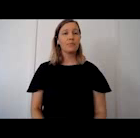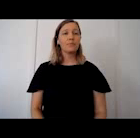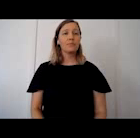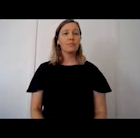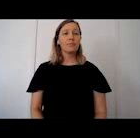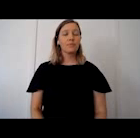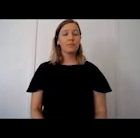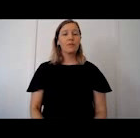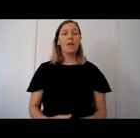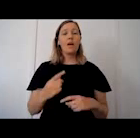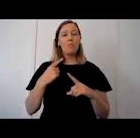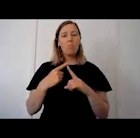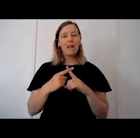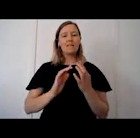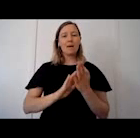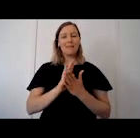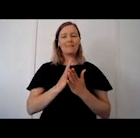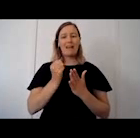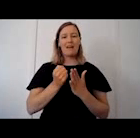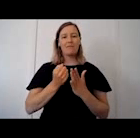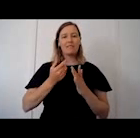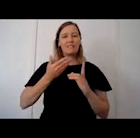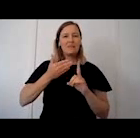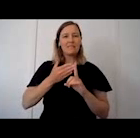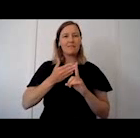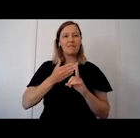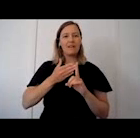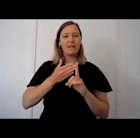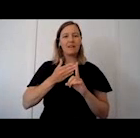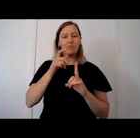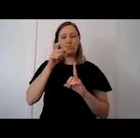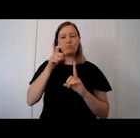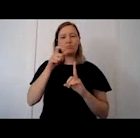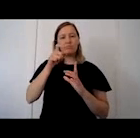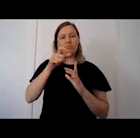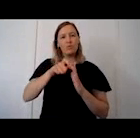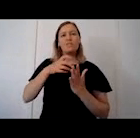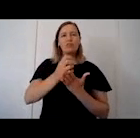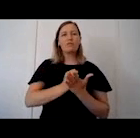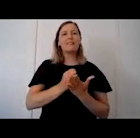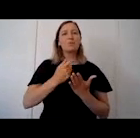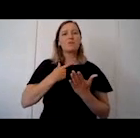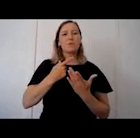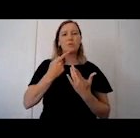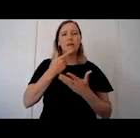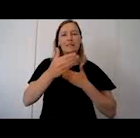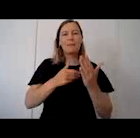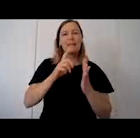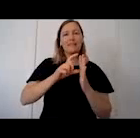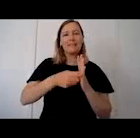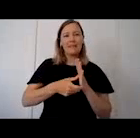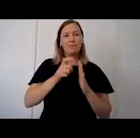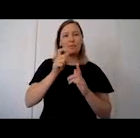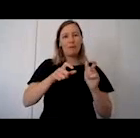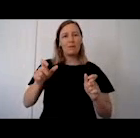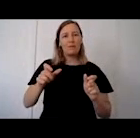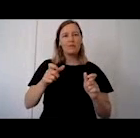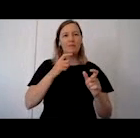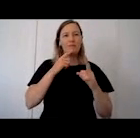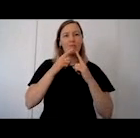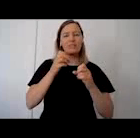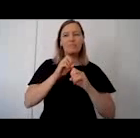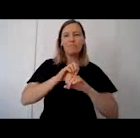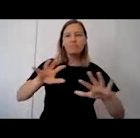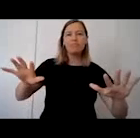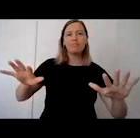guess, resource to tell stories about disabled people that a busy mainstream newsroom may not typically have